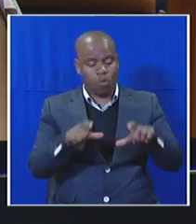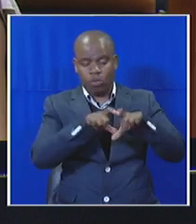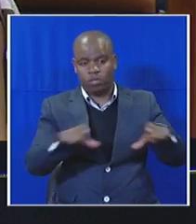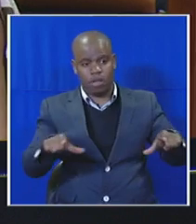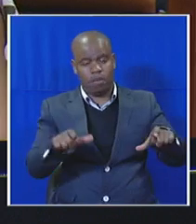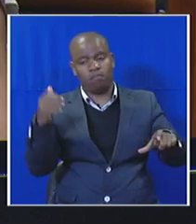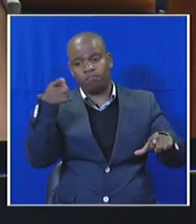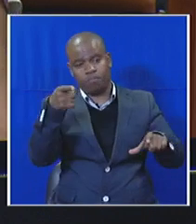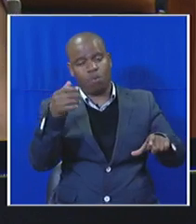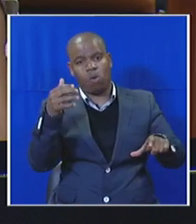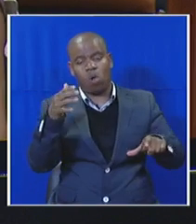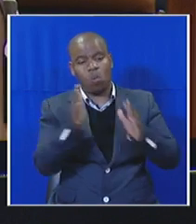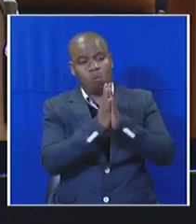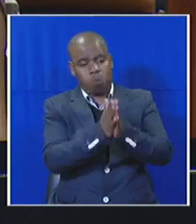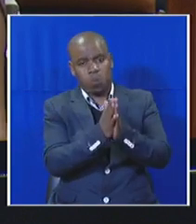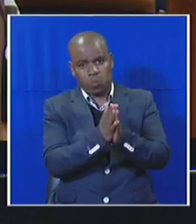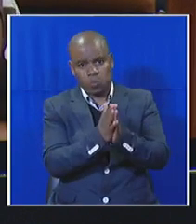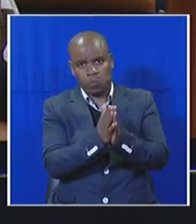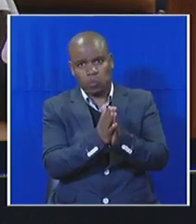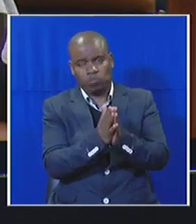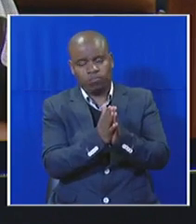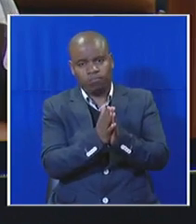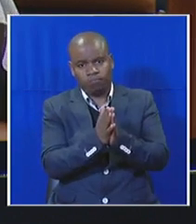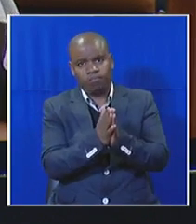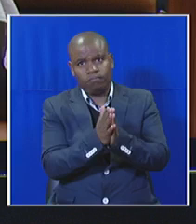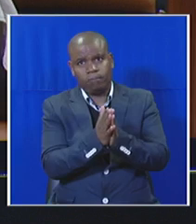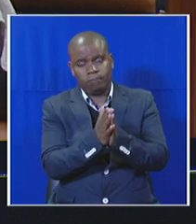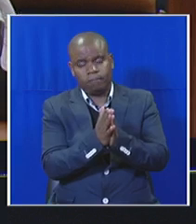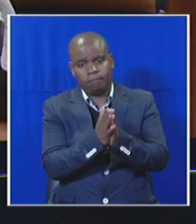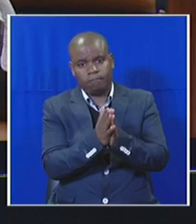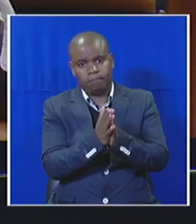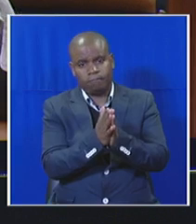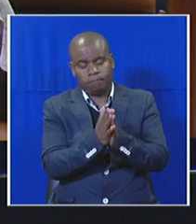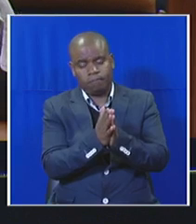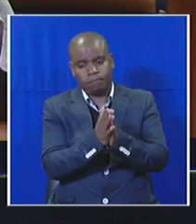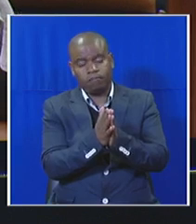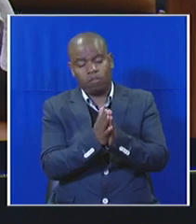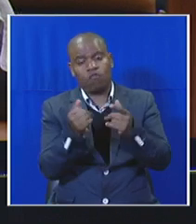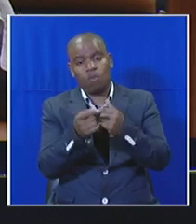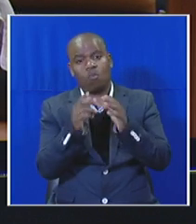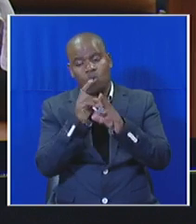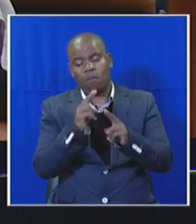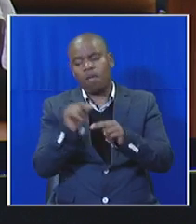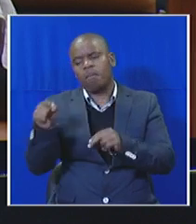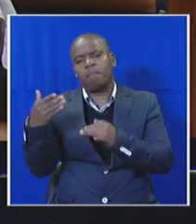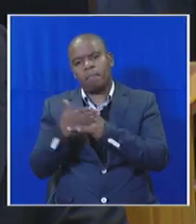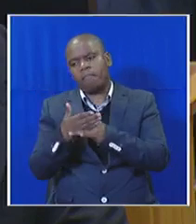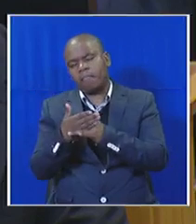Speaker. requested by the Speaker, on Honorable, point of order.